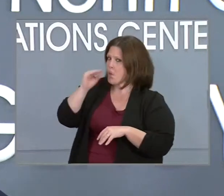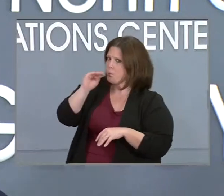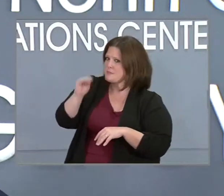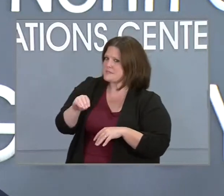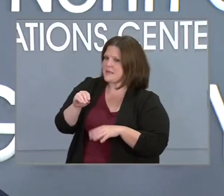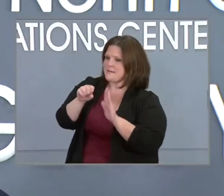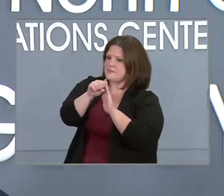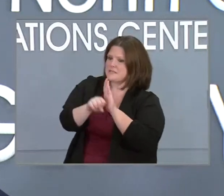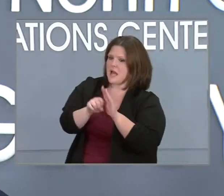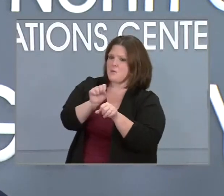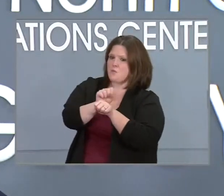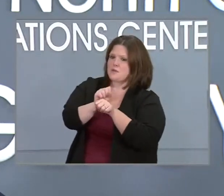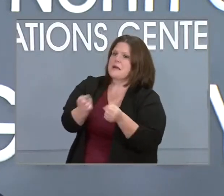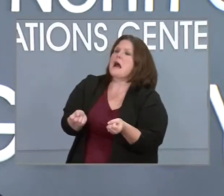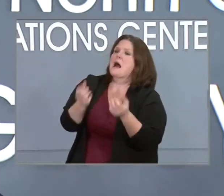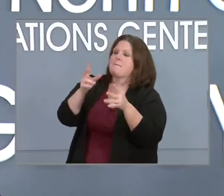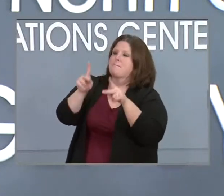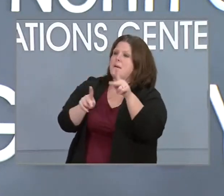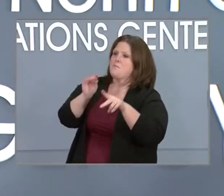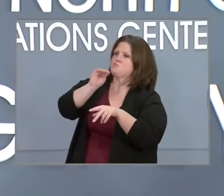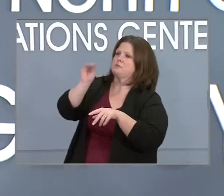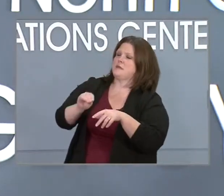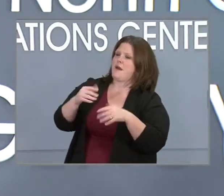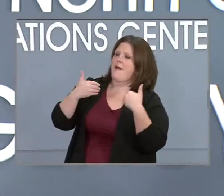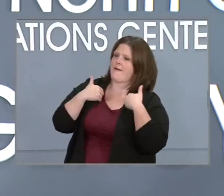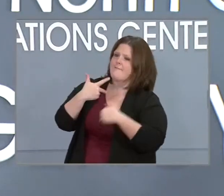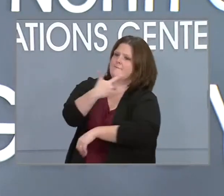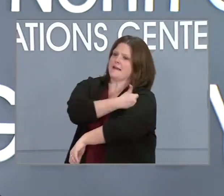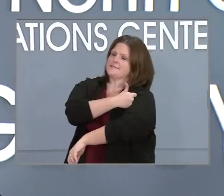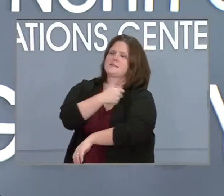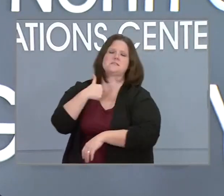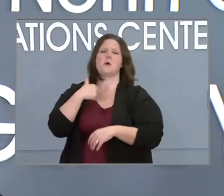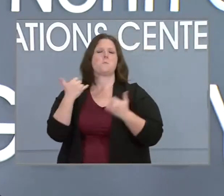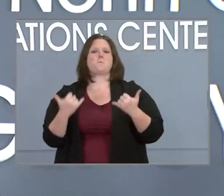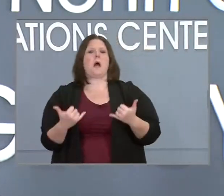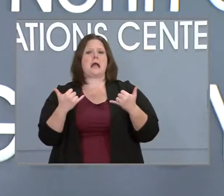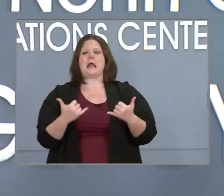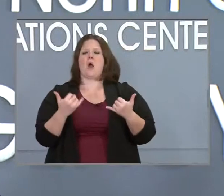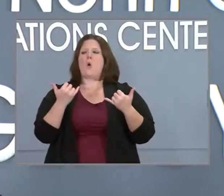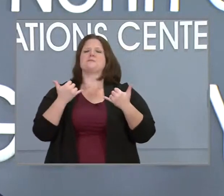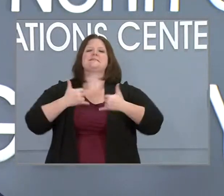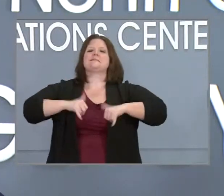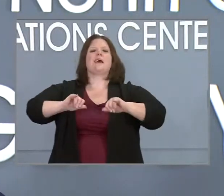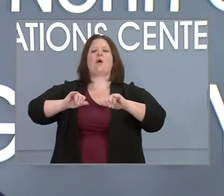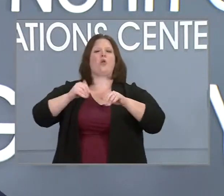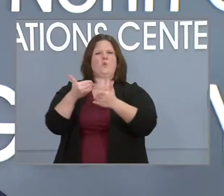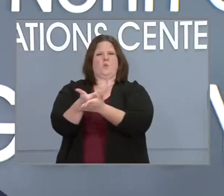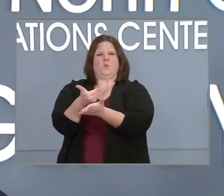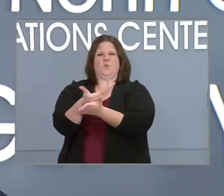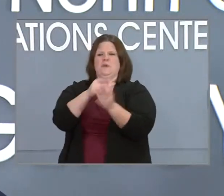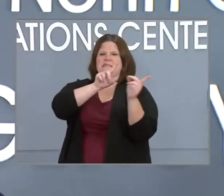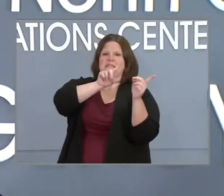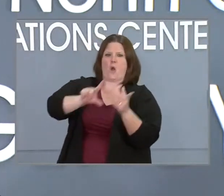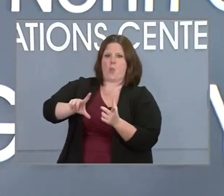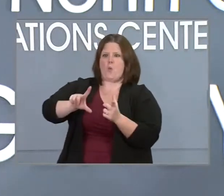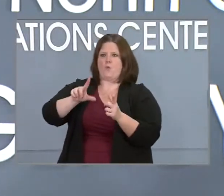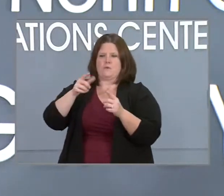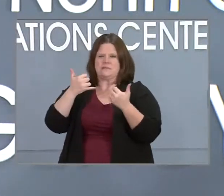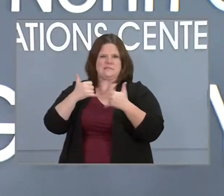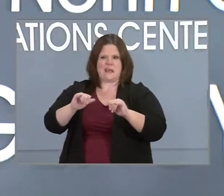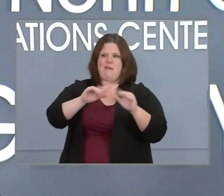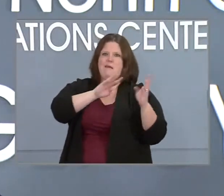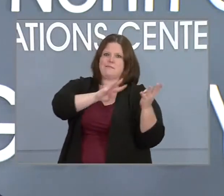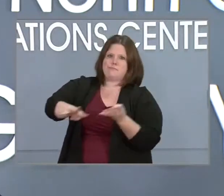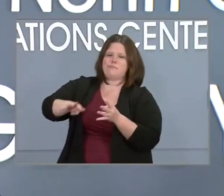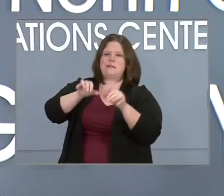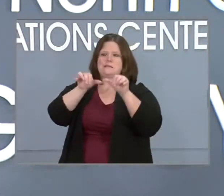provide that to you in a week or so, because right now state agencies are downloading their information. I think the